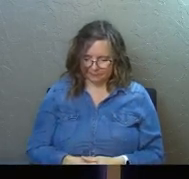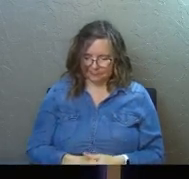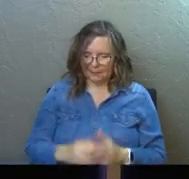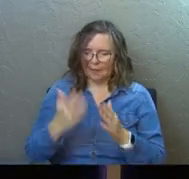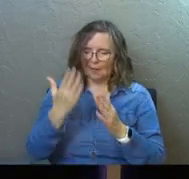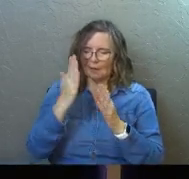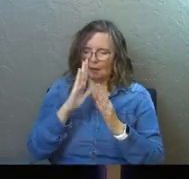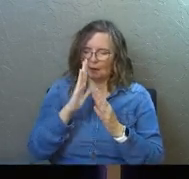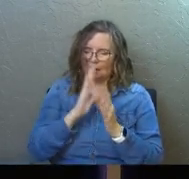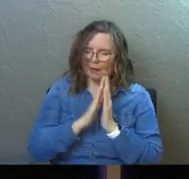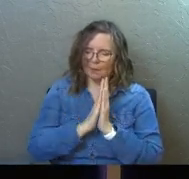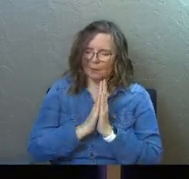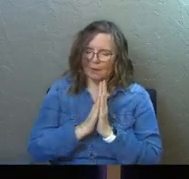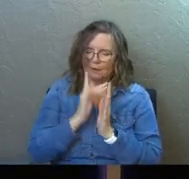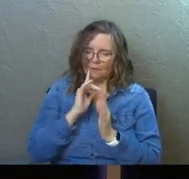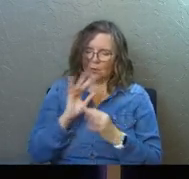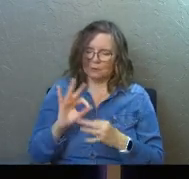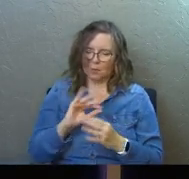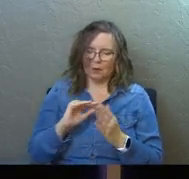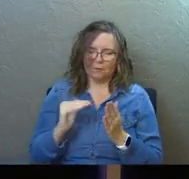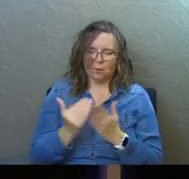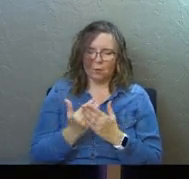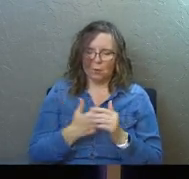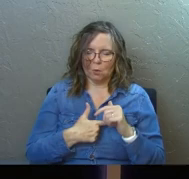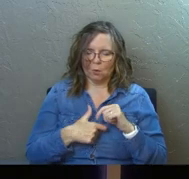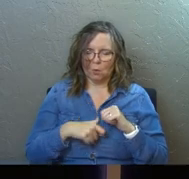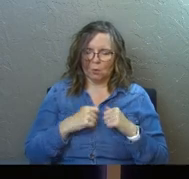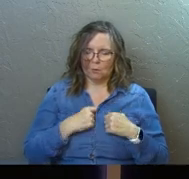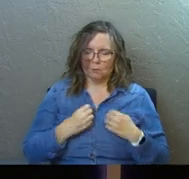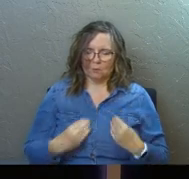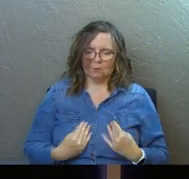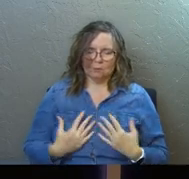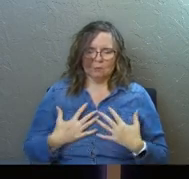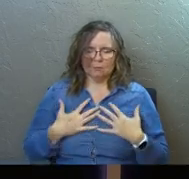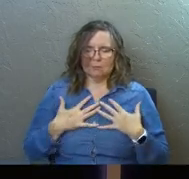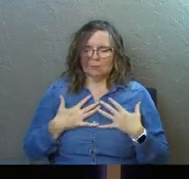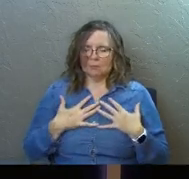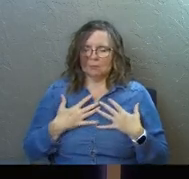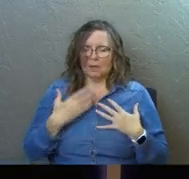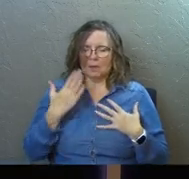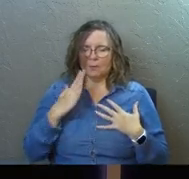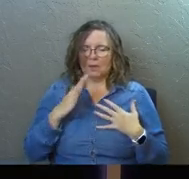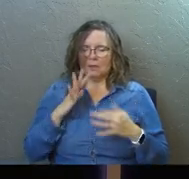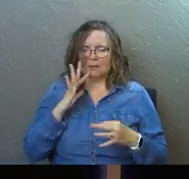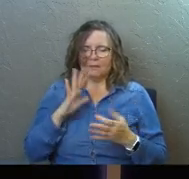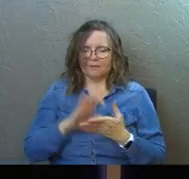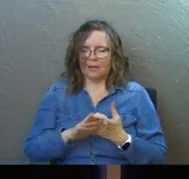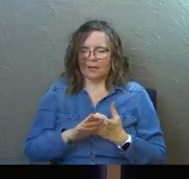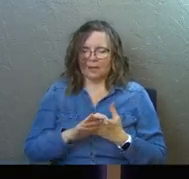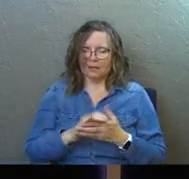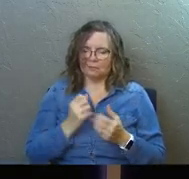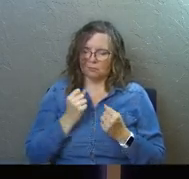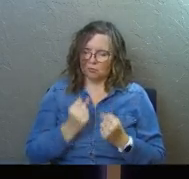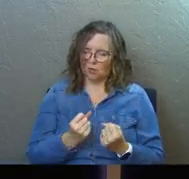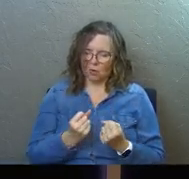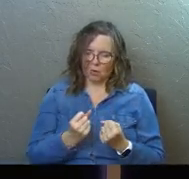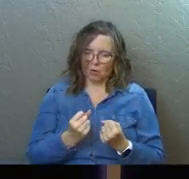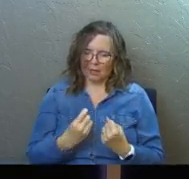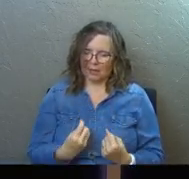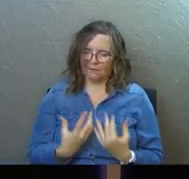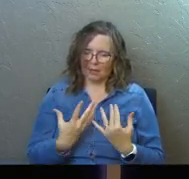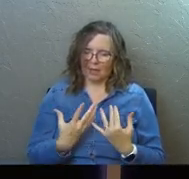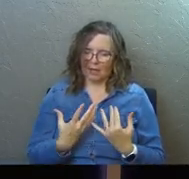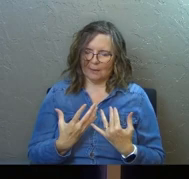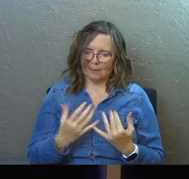God, I pray for a spirit of renewal for all of those that are in that place. And God, I pray that their faith could be just as potent and strong and